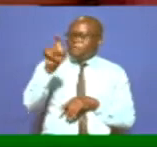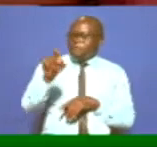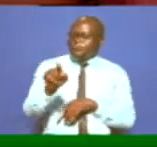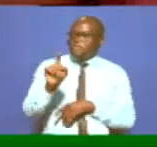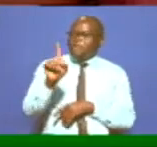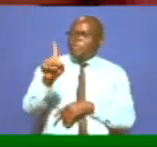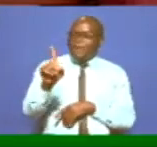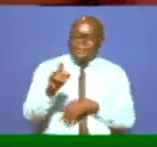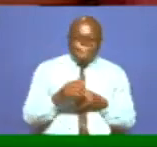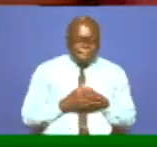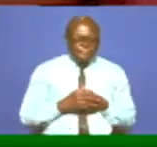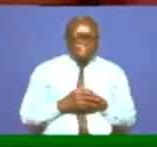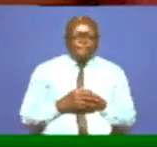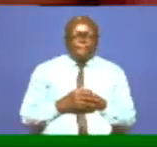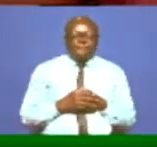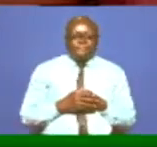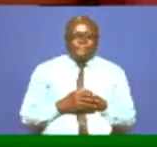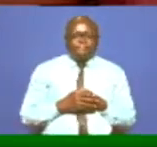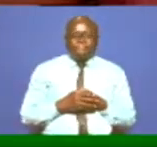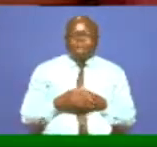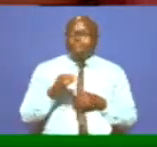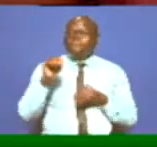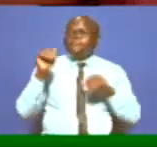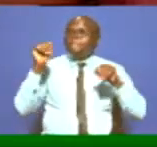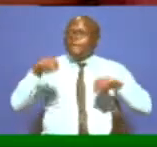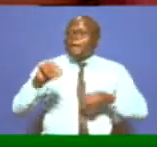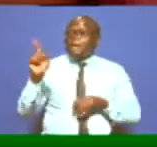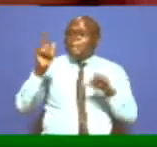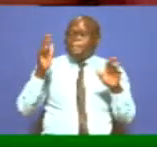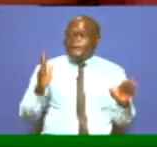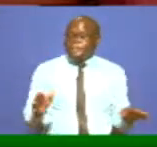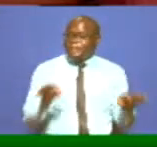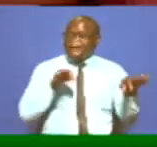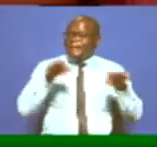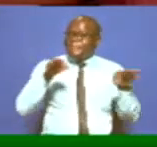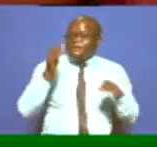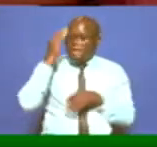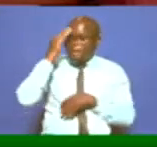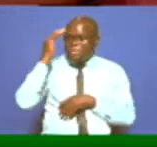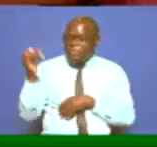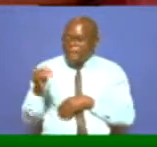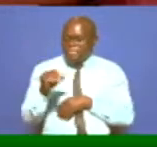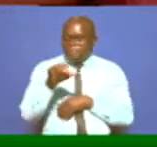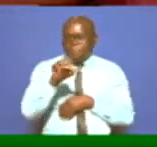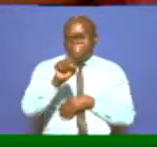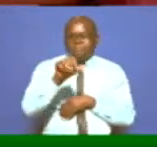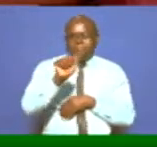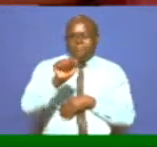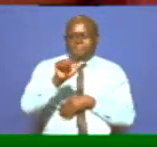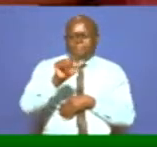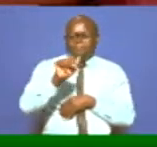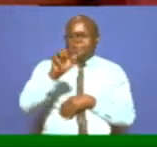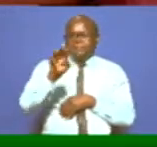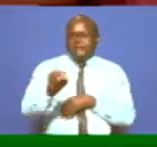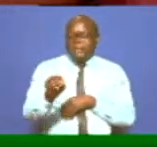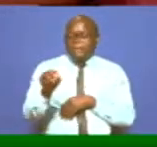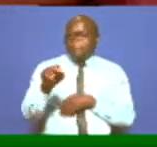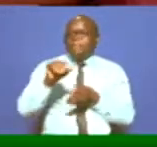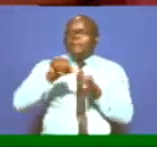Speaker, could the Cabinet Secretary explain why Mr. Salim Said of ID number